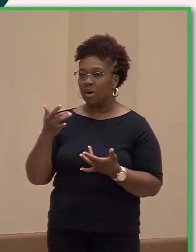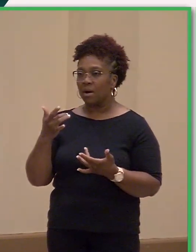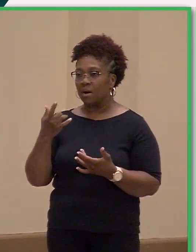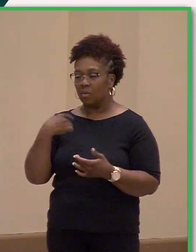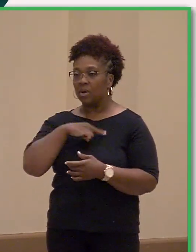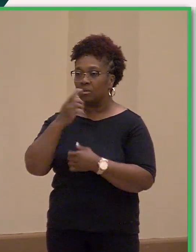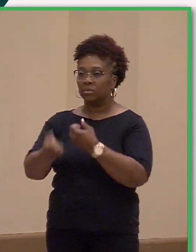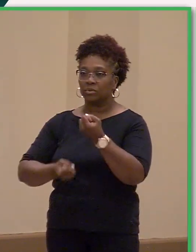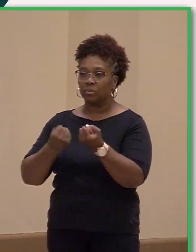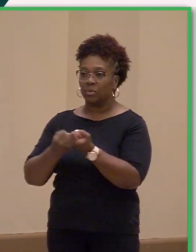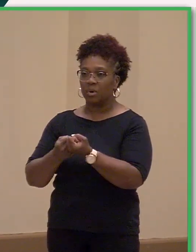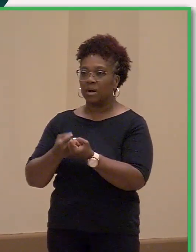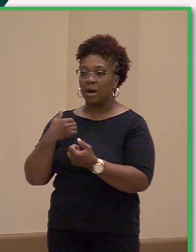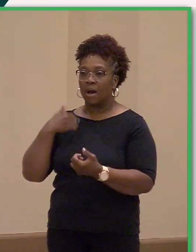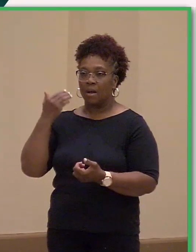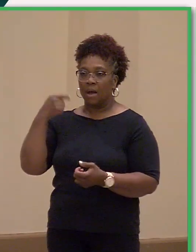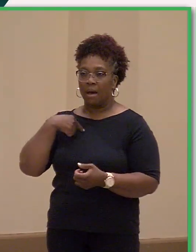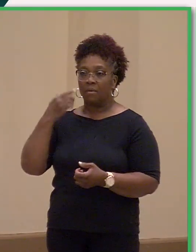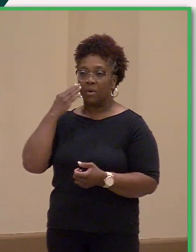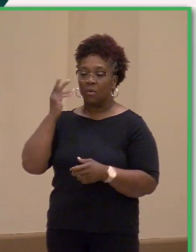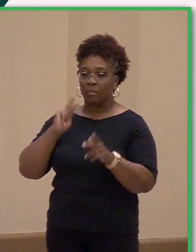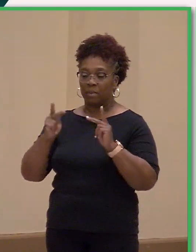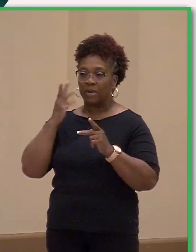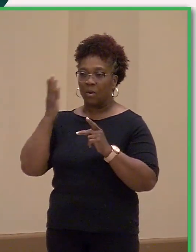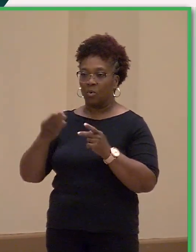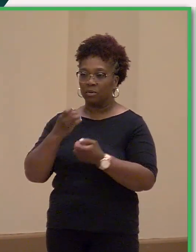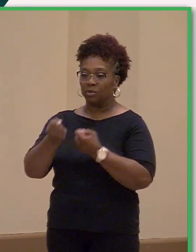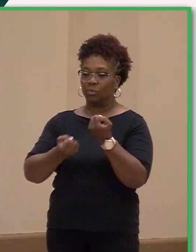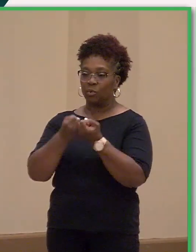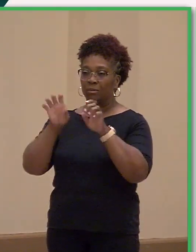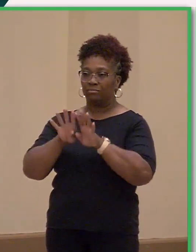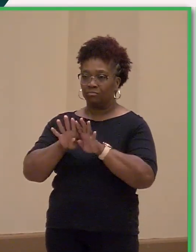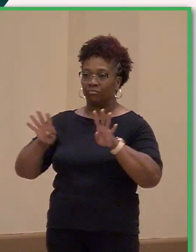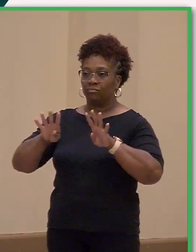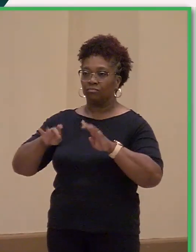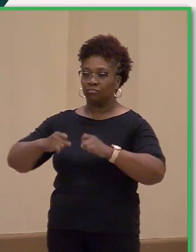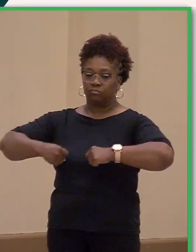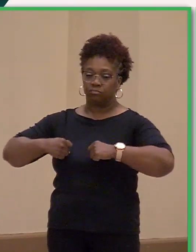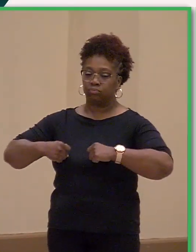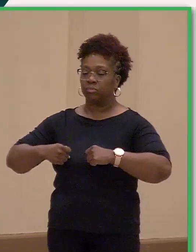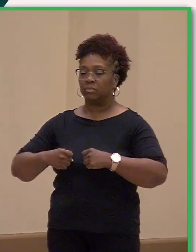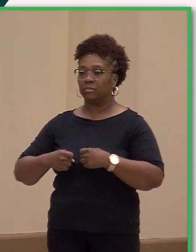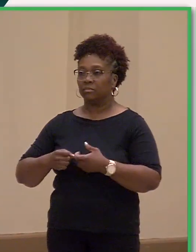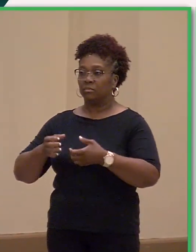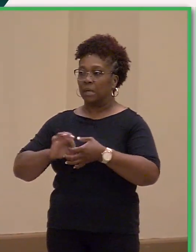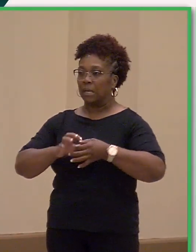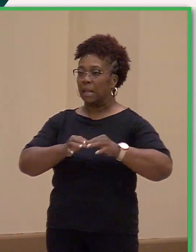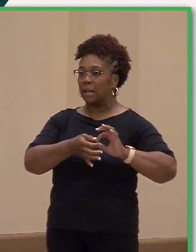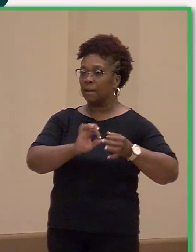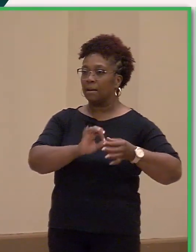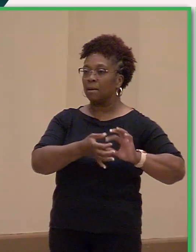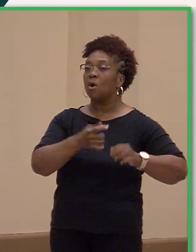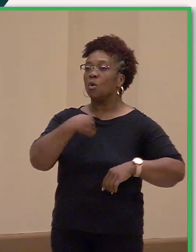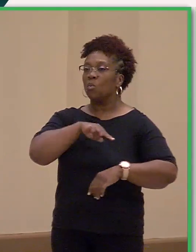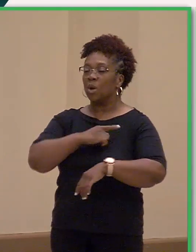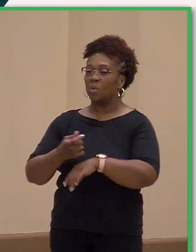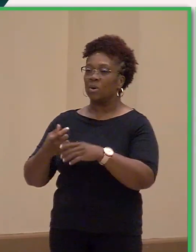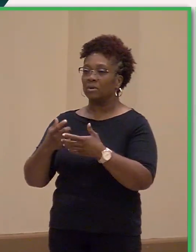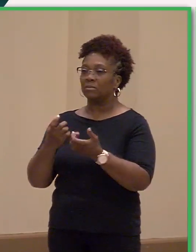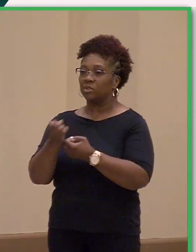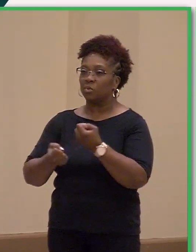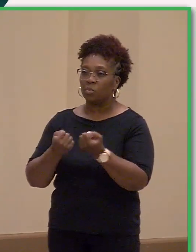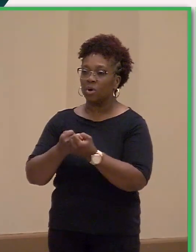you. I know some people that will stand up with you. I know quite a few people in this city. We will stand behind you. We will go to Lansing. We'll